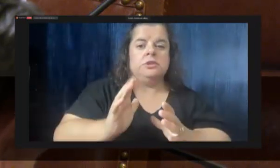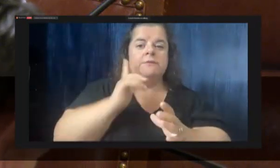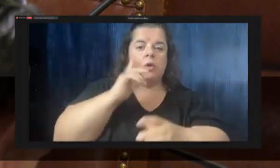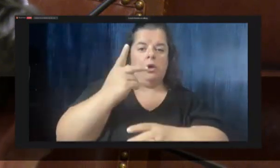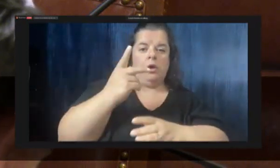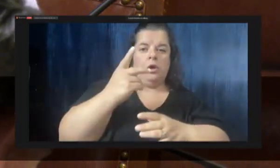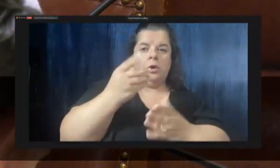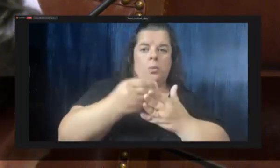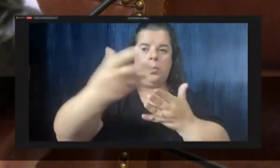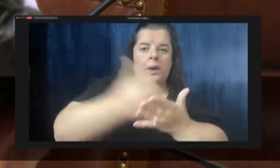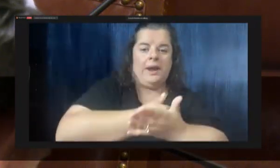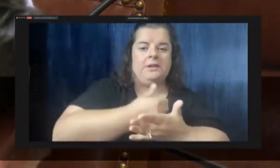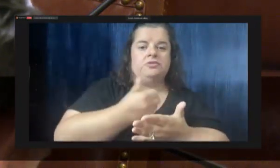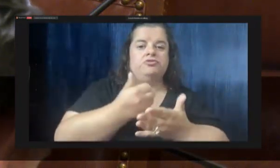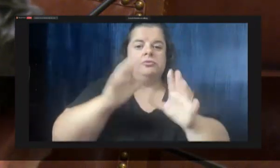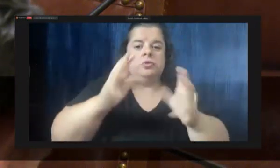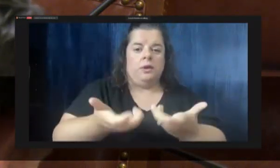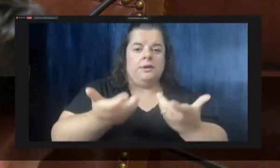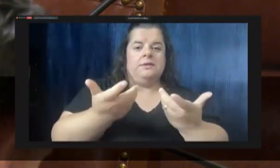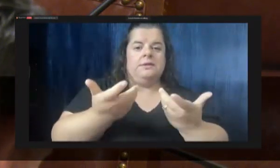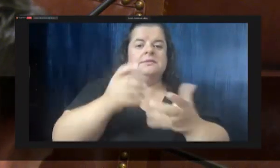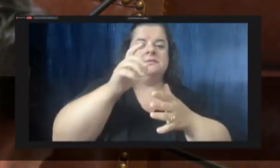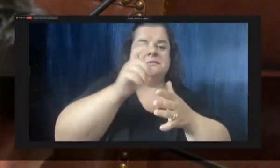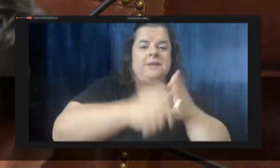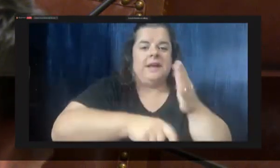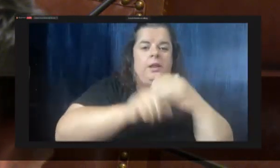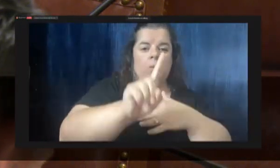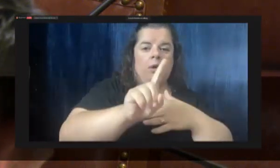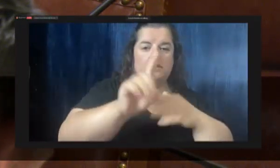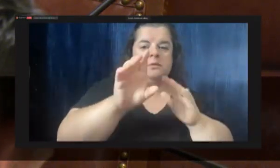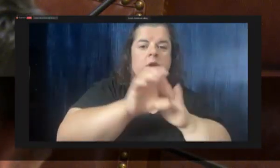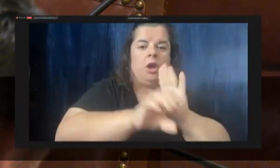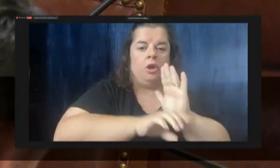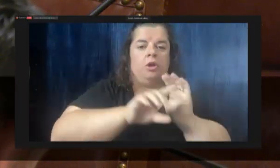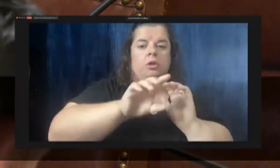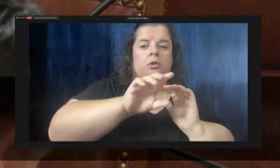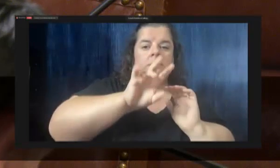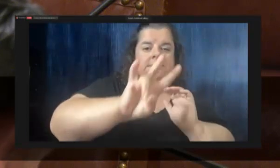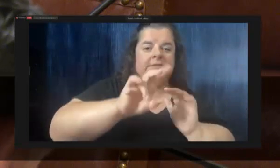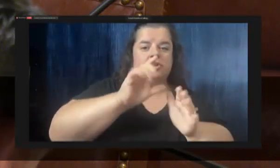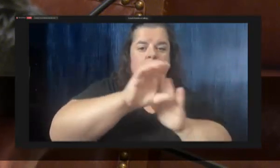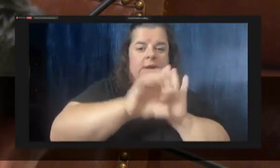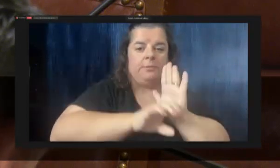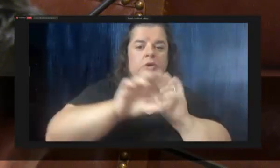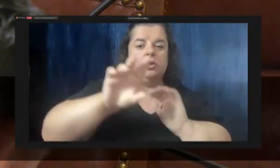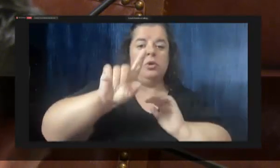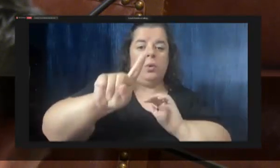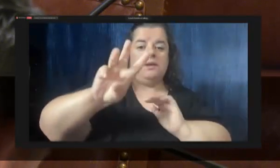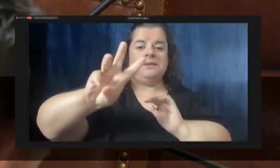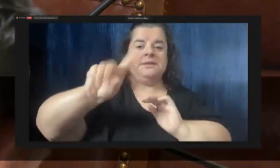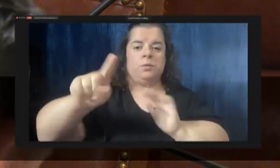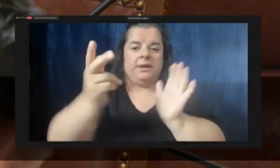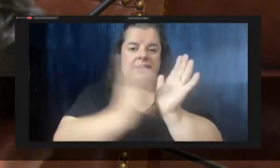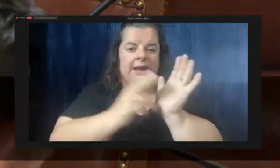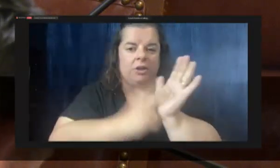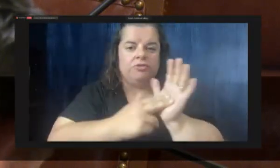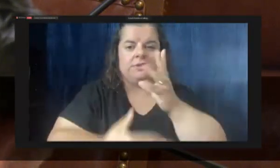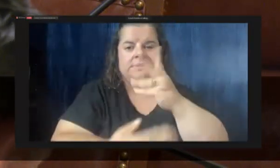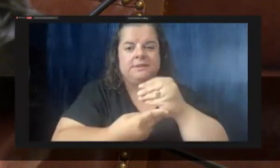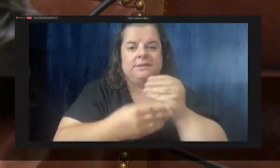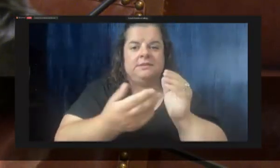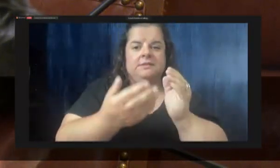Title I, Administrative, Article 7, Procedures, Chapter 161, Contracts, by supplementing Section